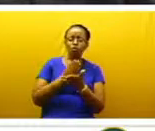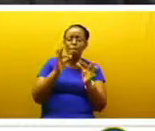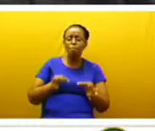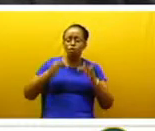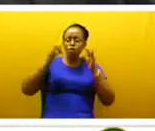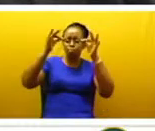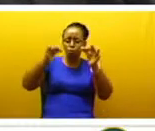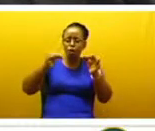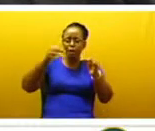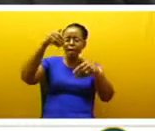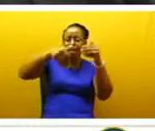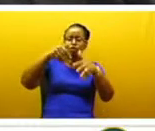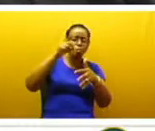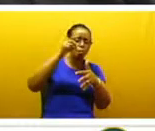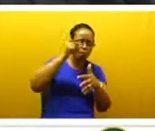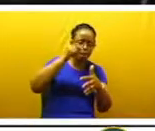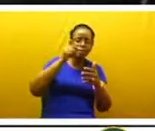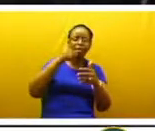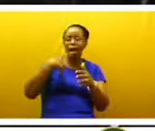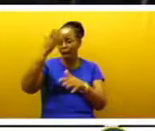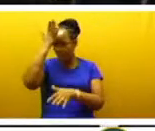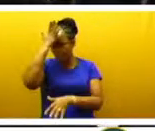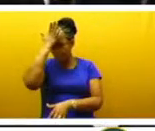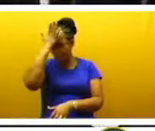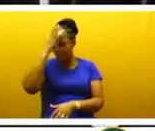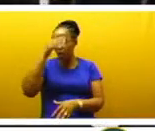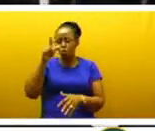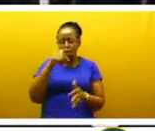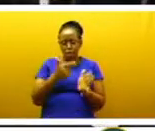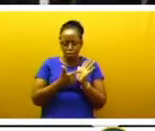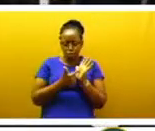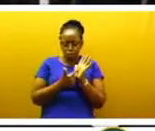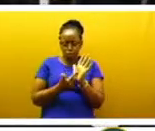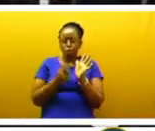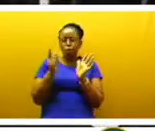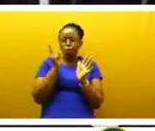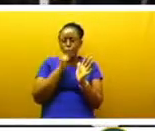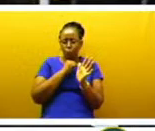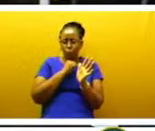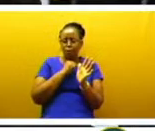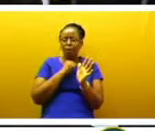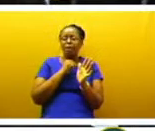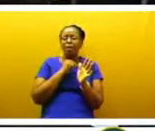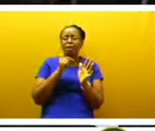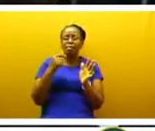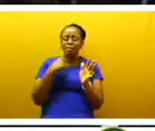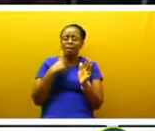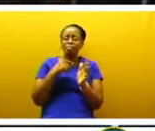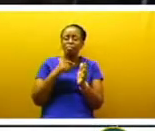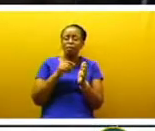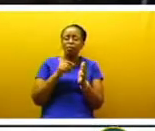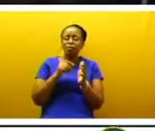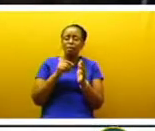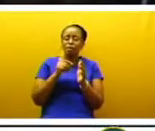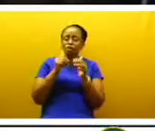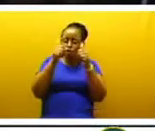we showed to the court that the Gazette notice, the power which Mr.